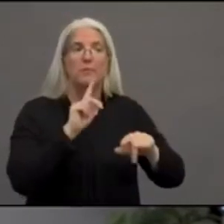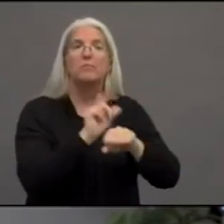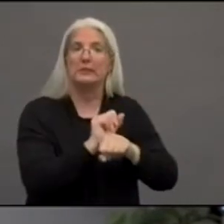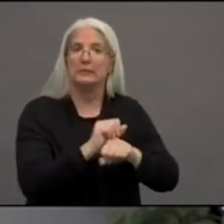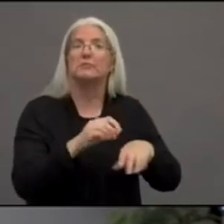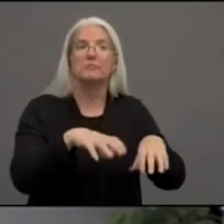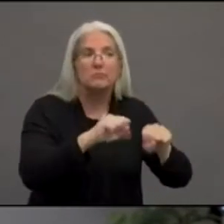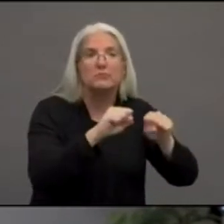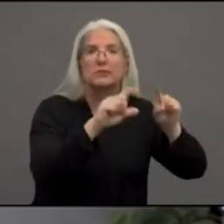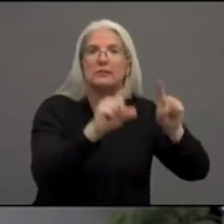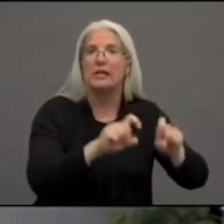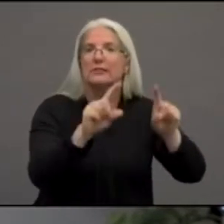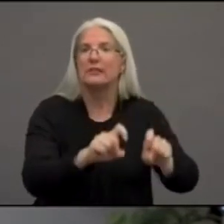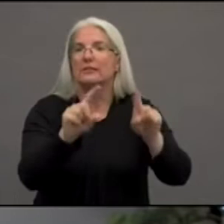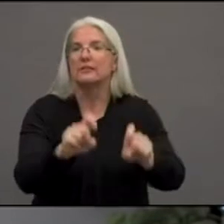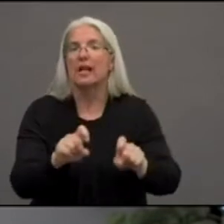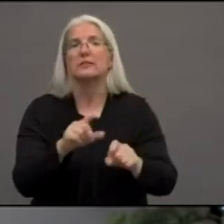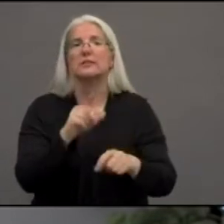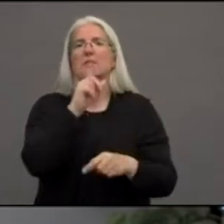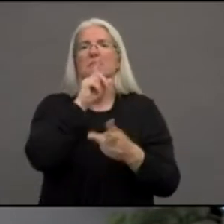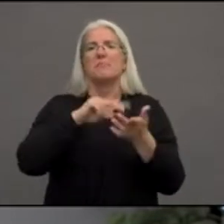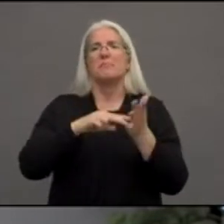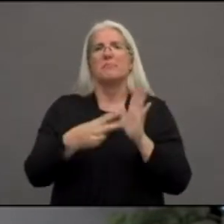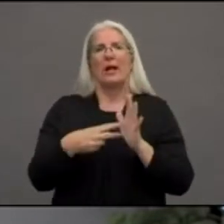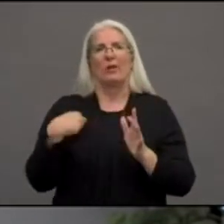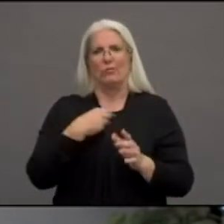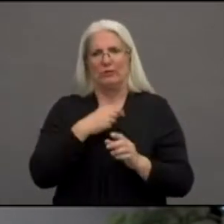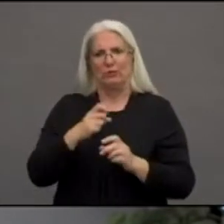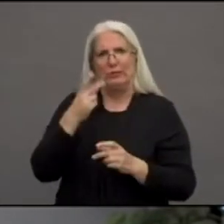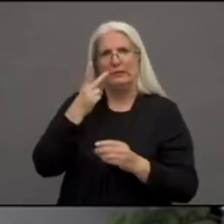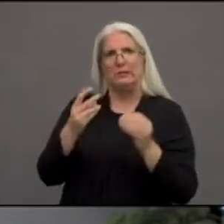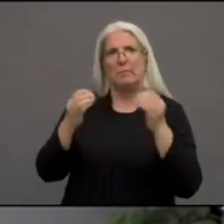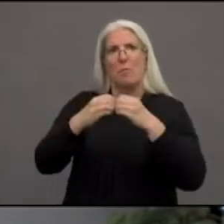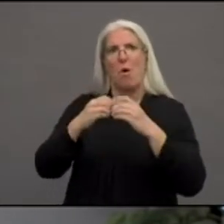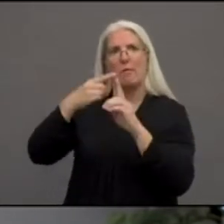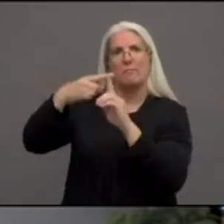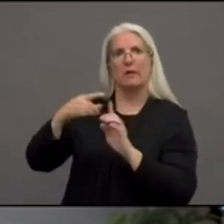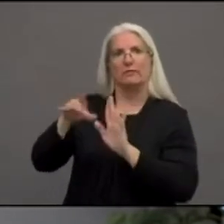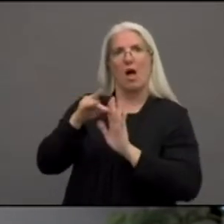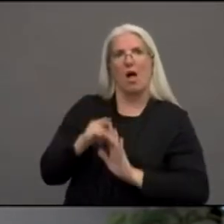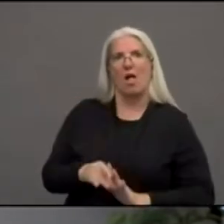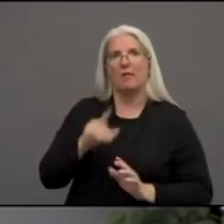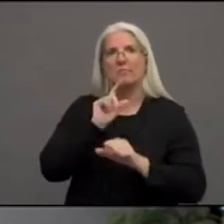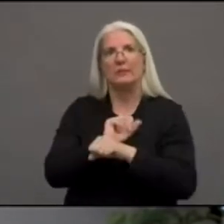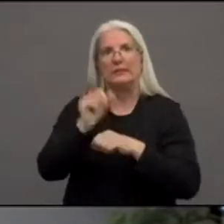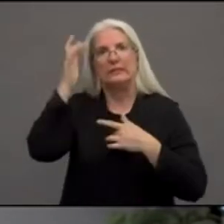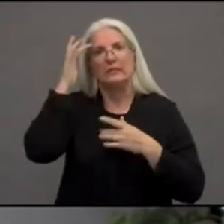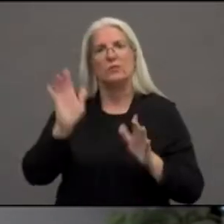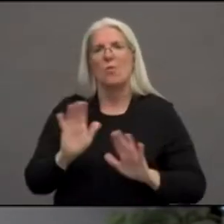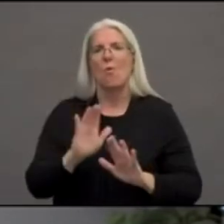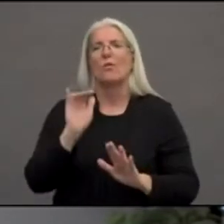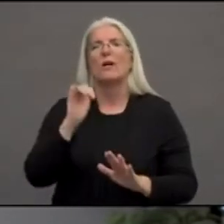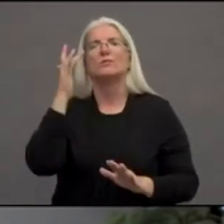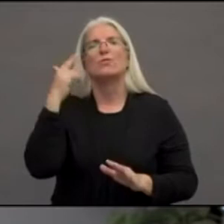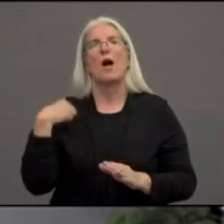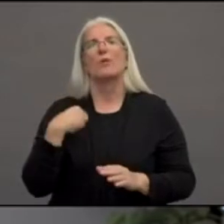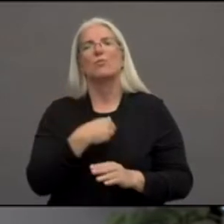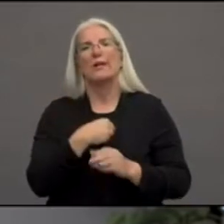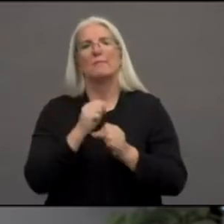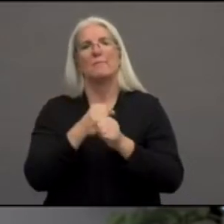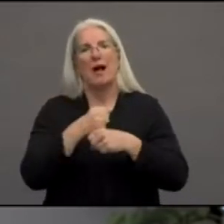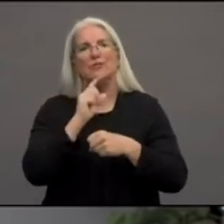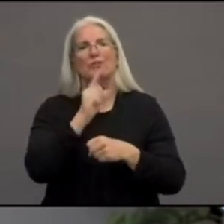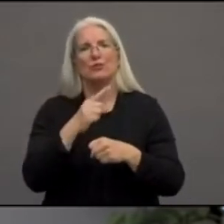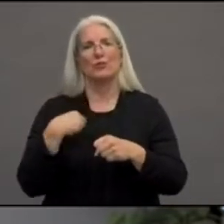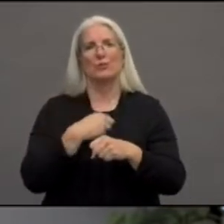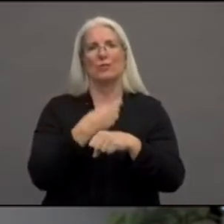not necessarily mean that we should be getting more positive cases. That's why we should constantly wear our face masks, practice social